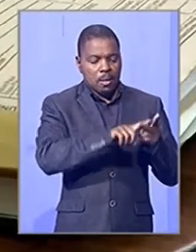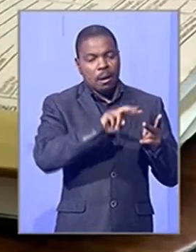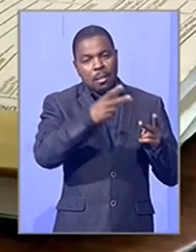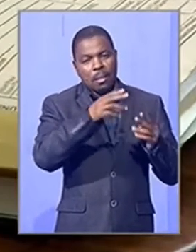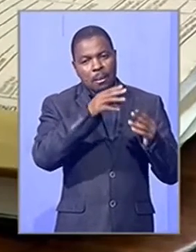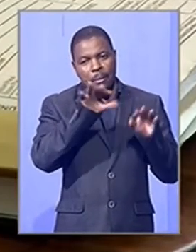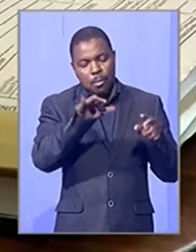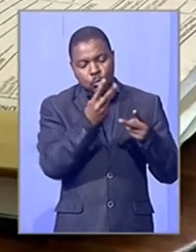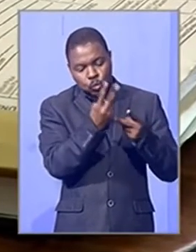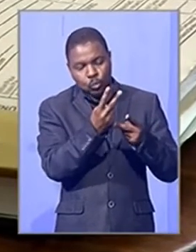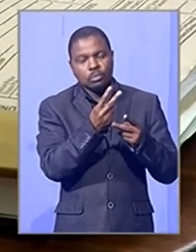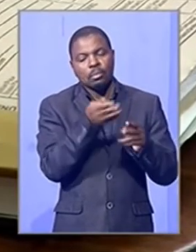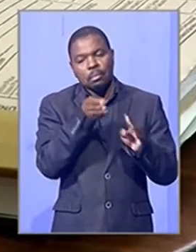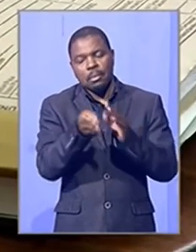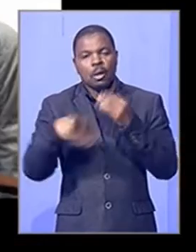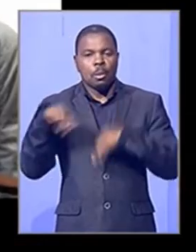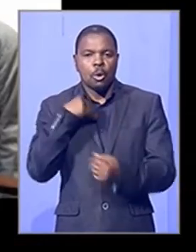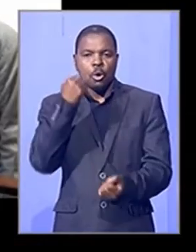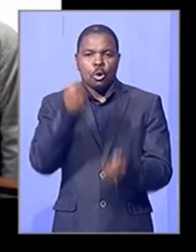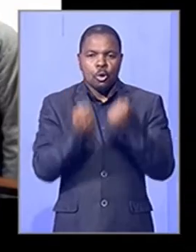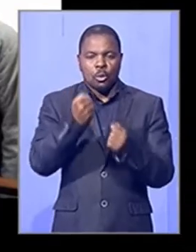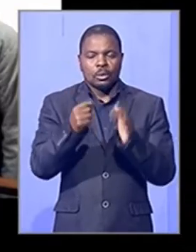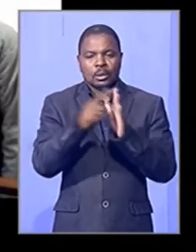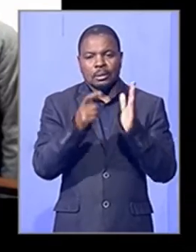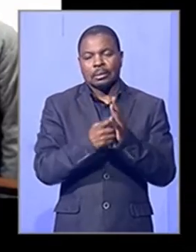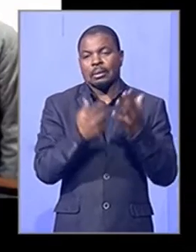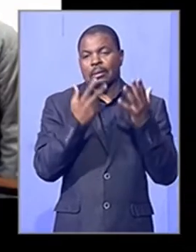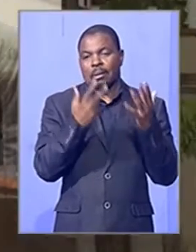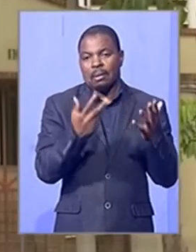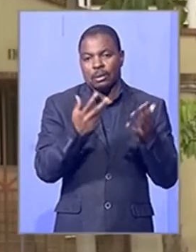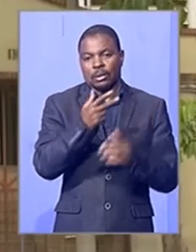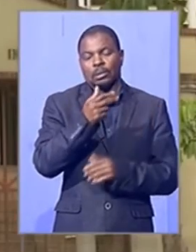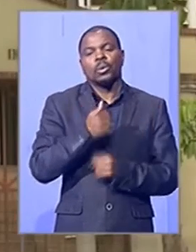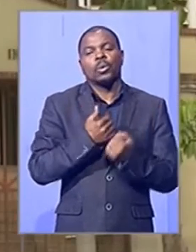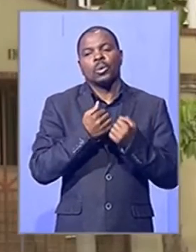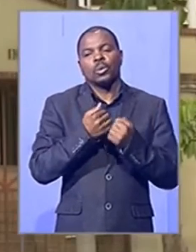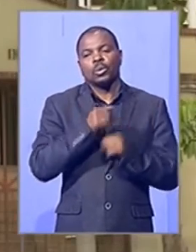le gotlelela dinyewe ka la robong phupu. Diphuputso tsa sepolesa di ntse di tswela pele.